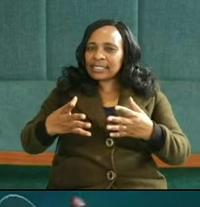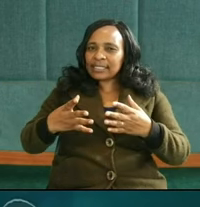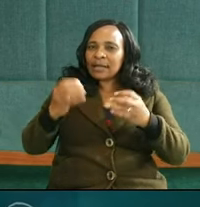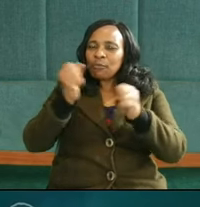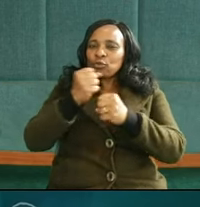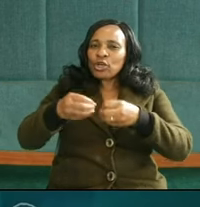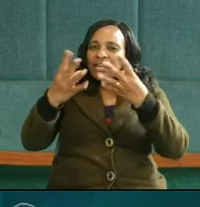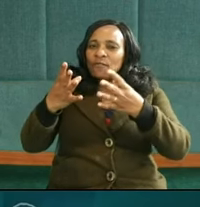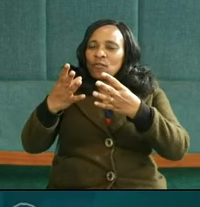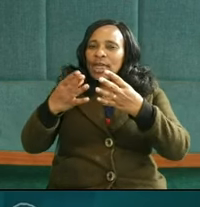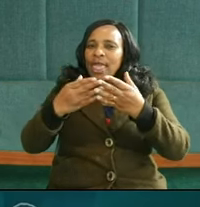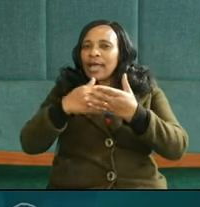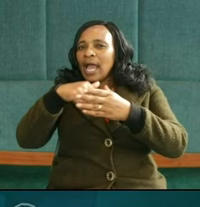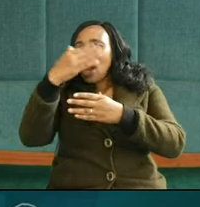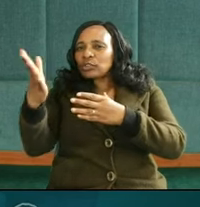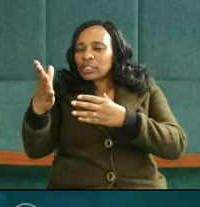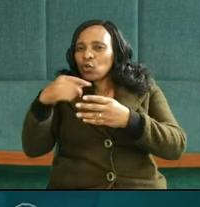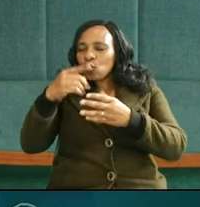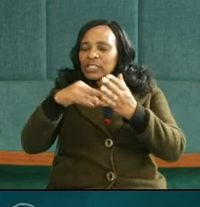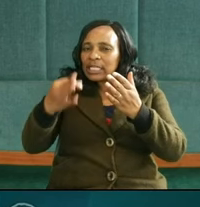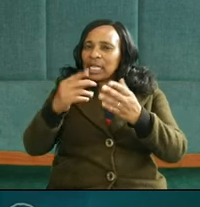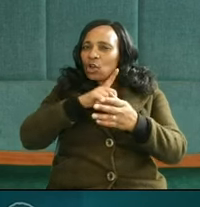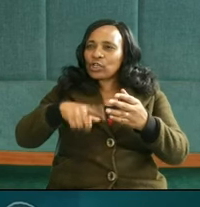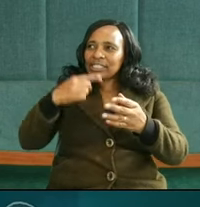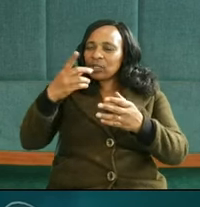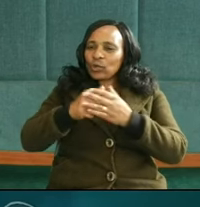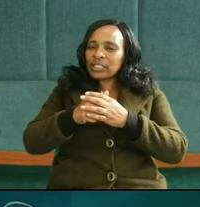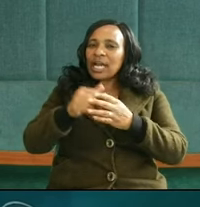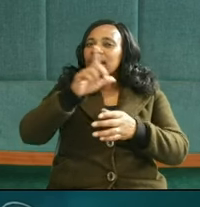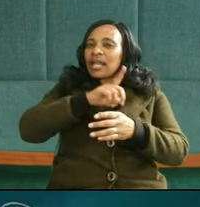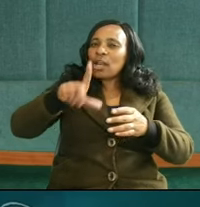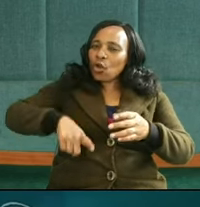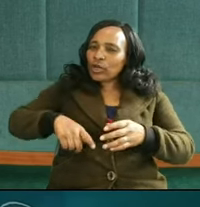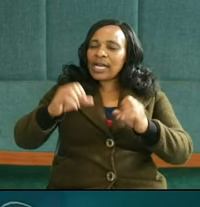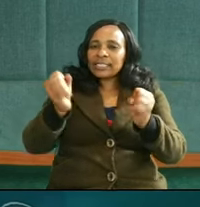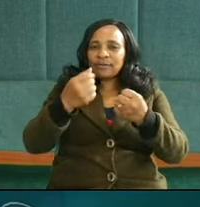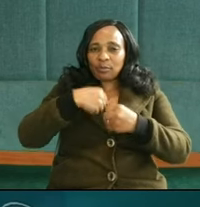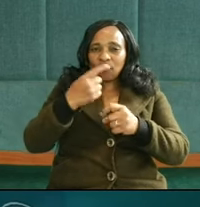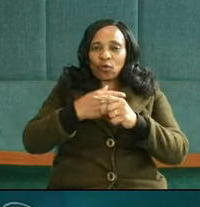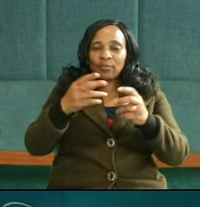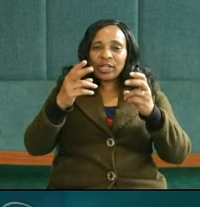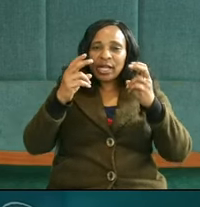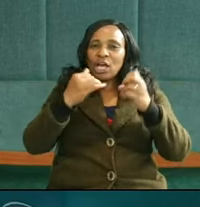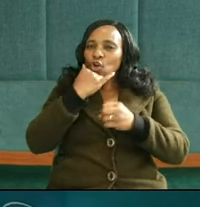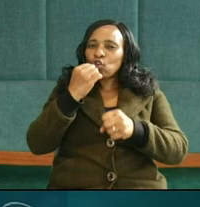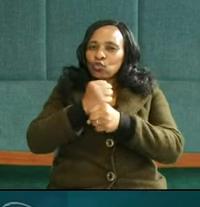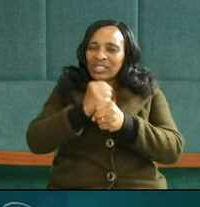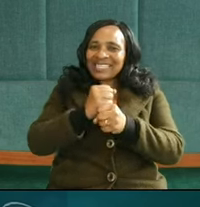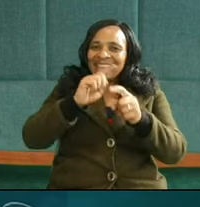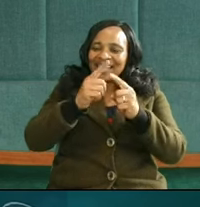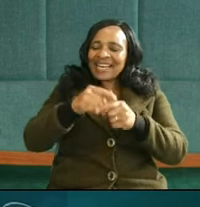has joined himself to the Lord speak, saying, 'The Lord has utterly separated me from his people.' Nor let the eunuch